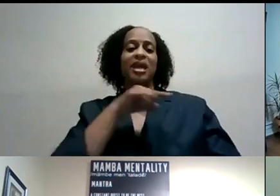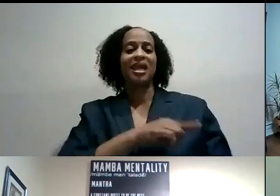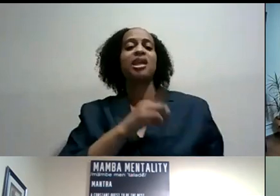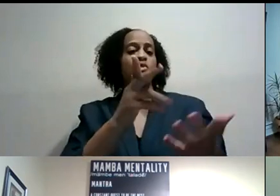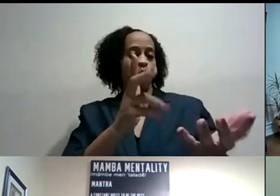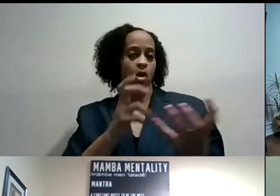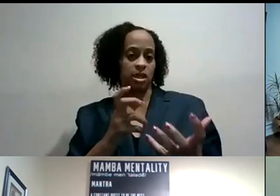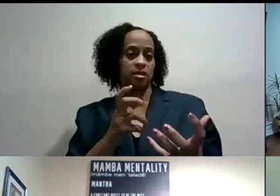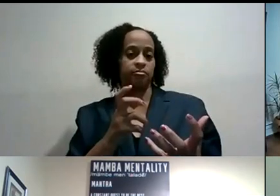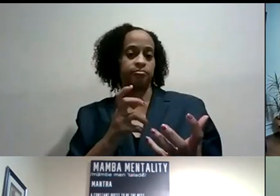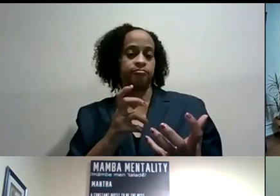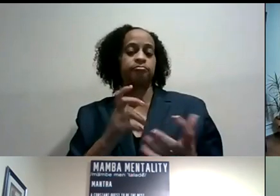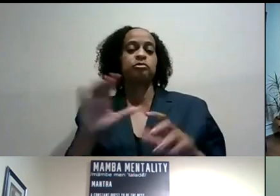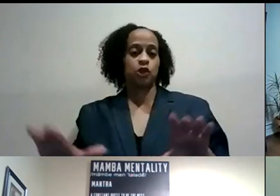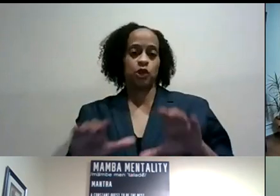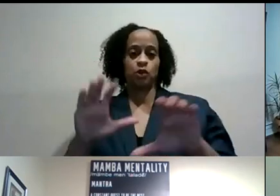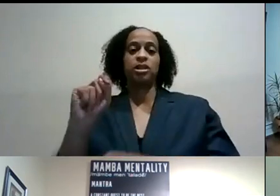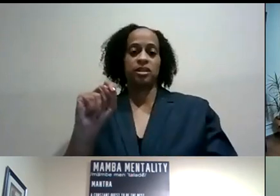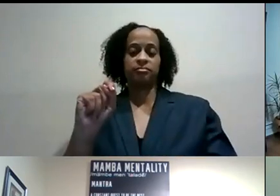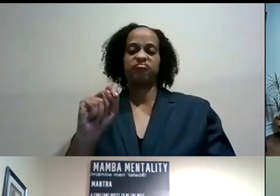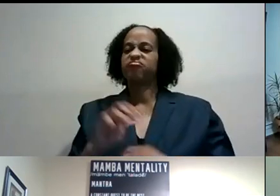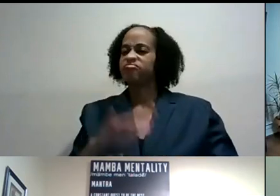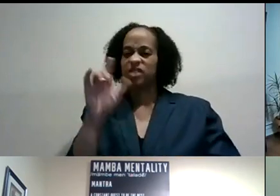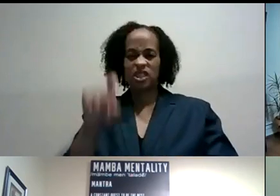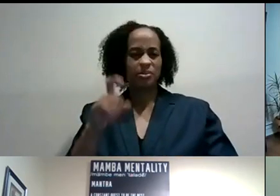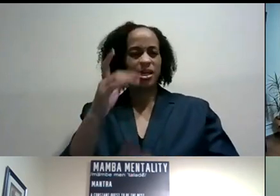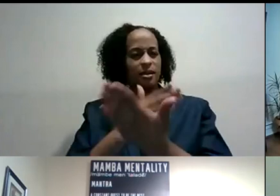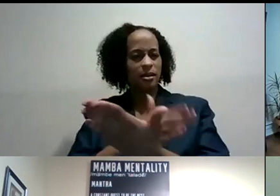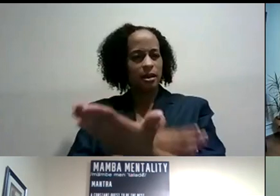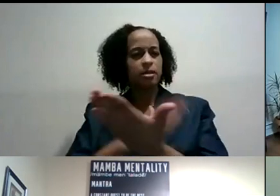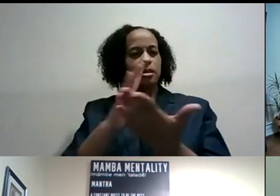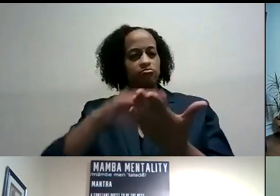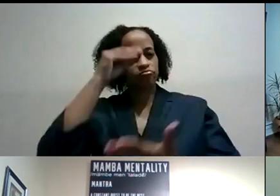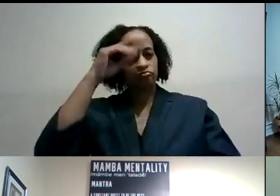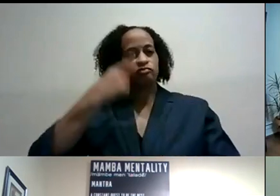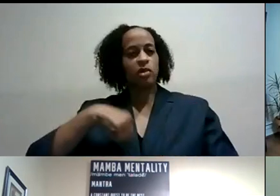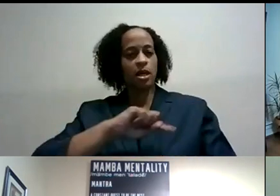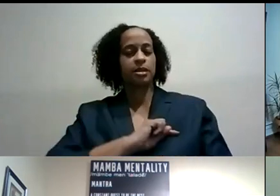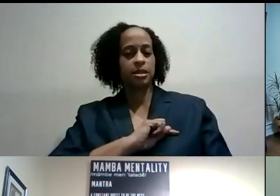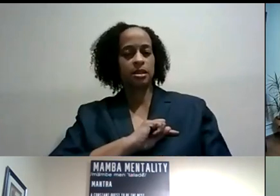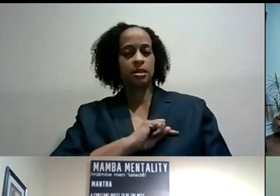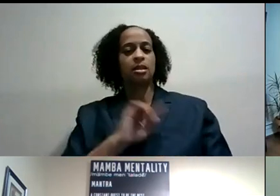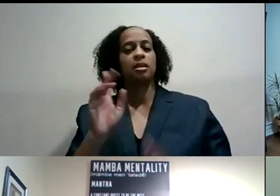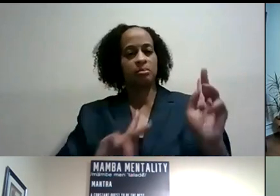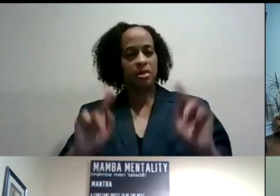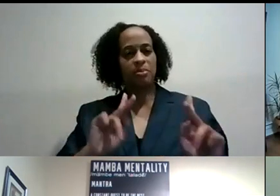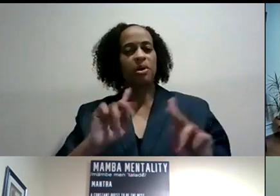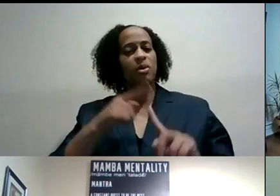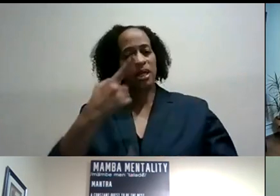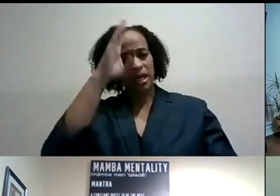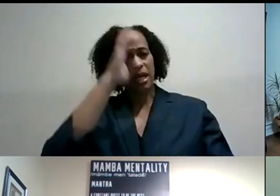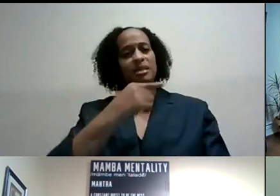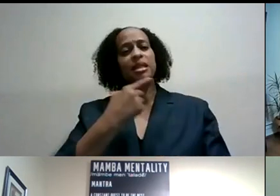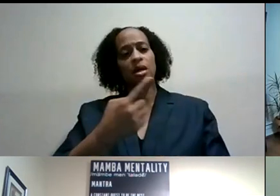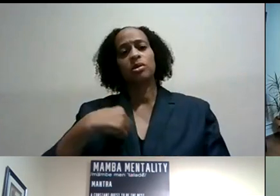wanted to do it. Amen. That should be a lesson for us, people. When Amen. God tells